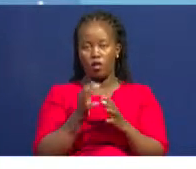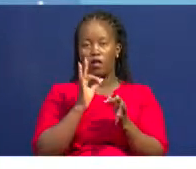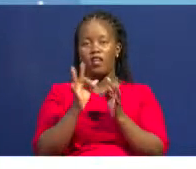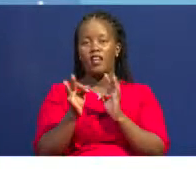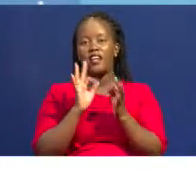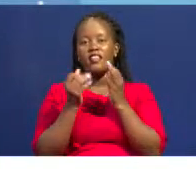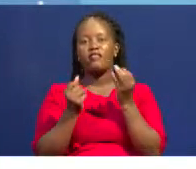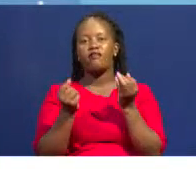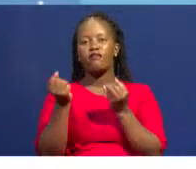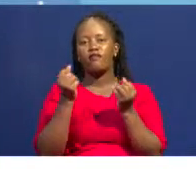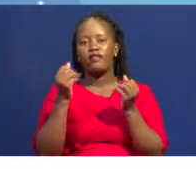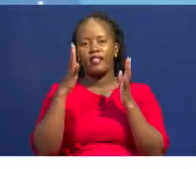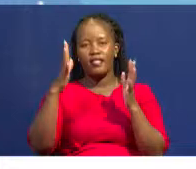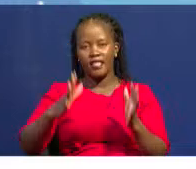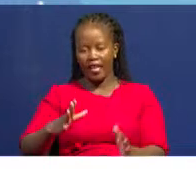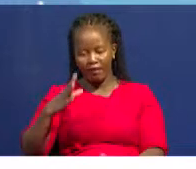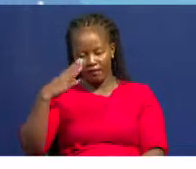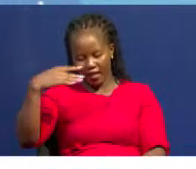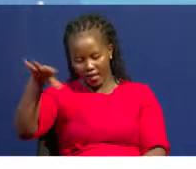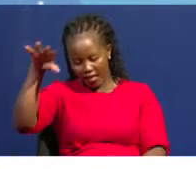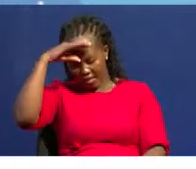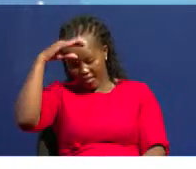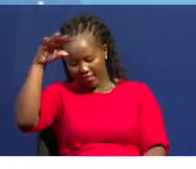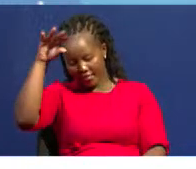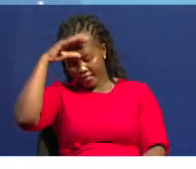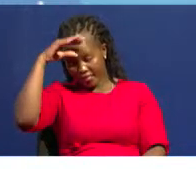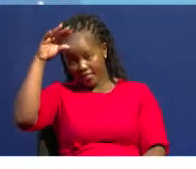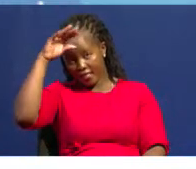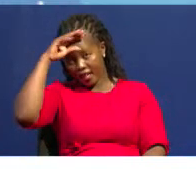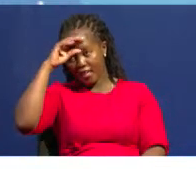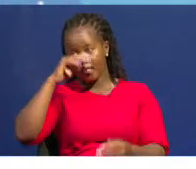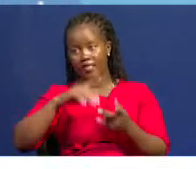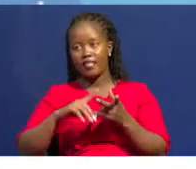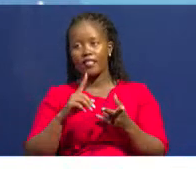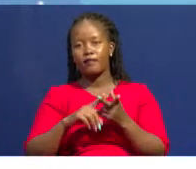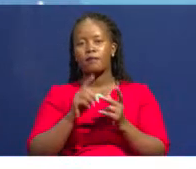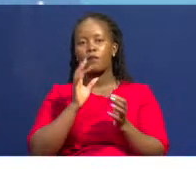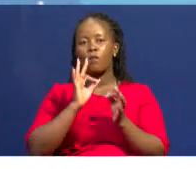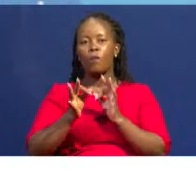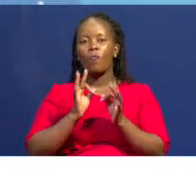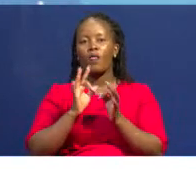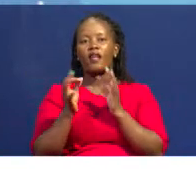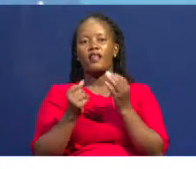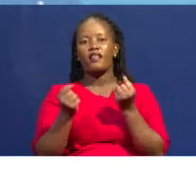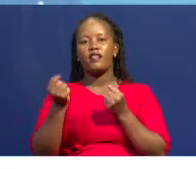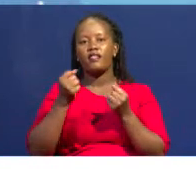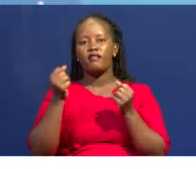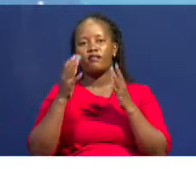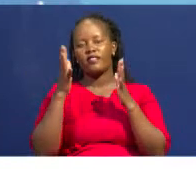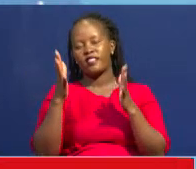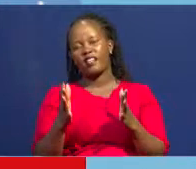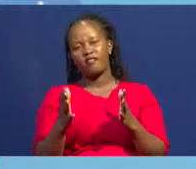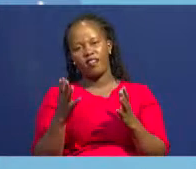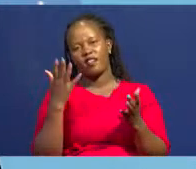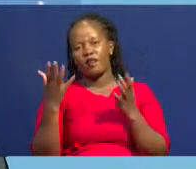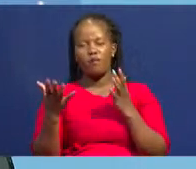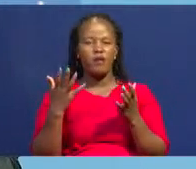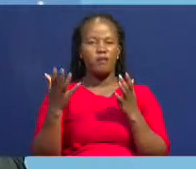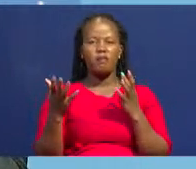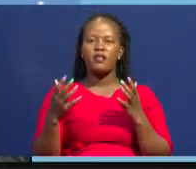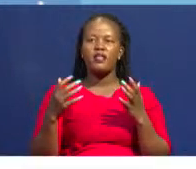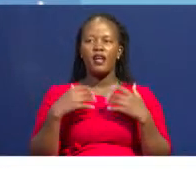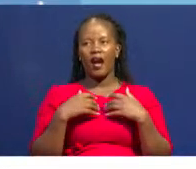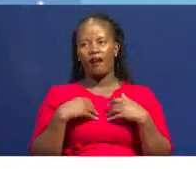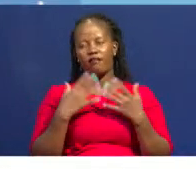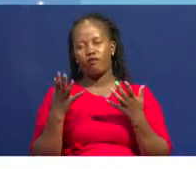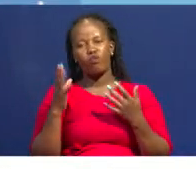is behaving, is not driving well, if the driver more or less looks intoxicated, you can be